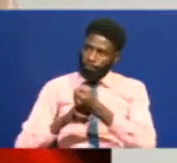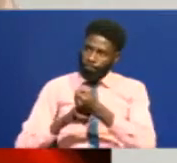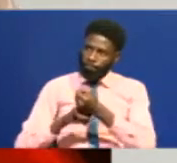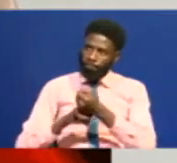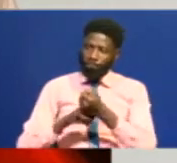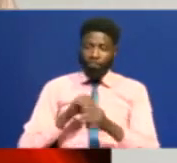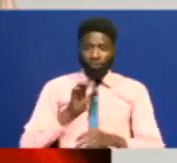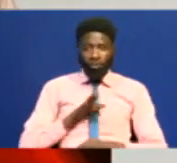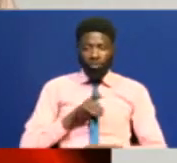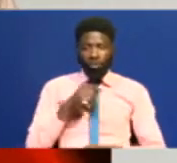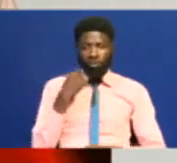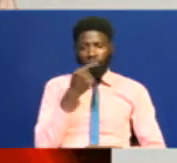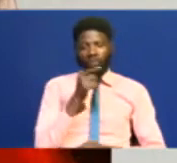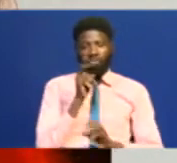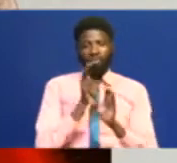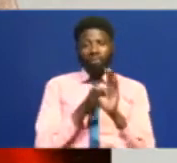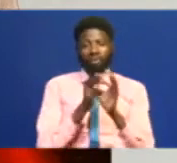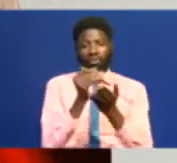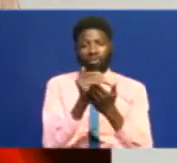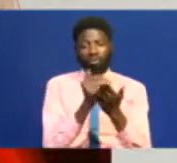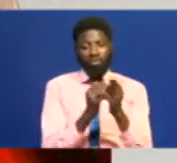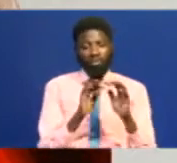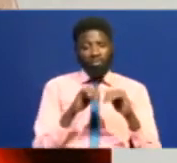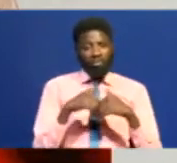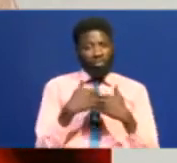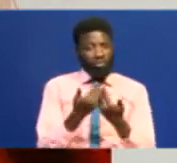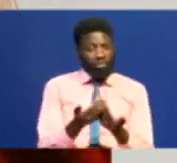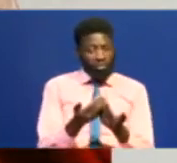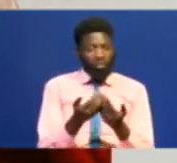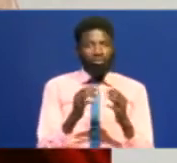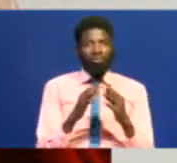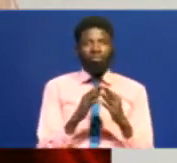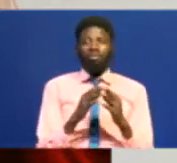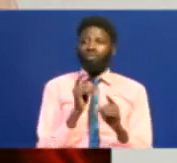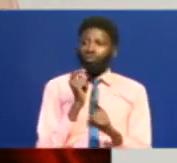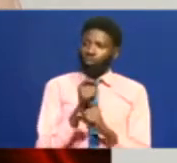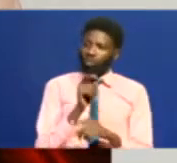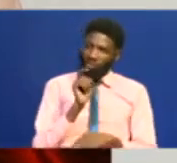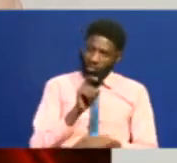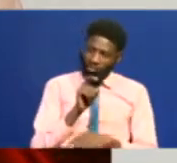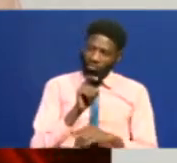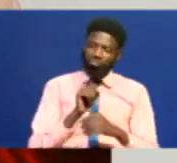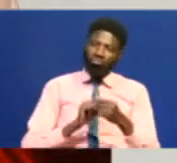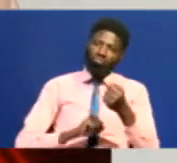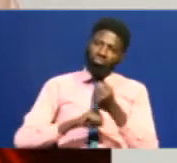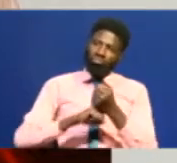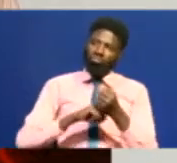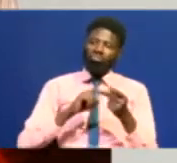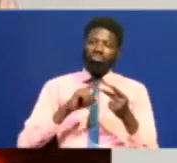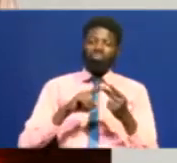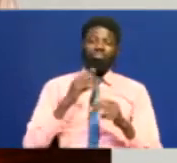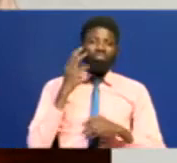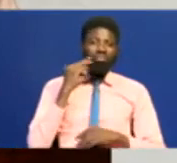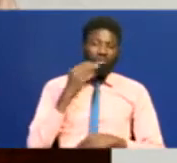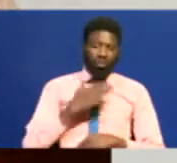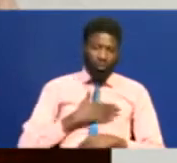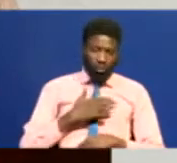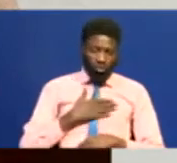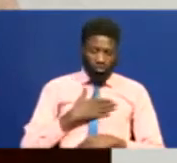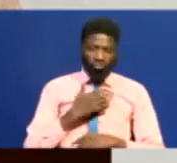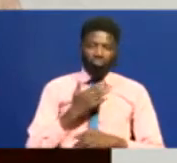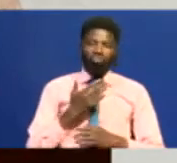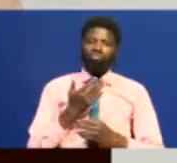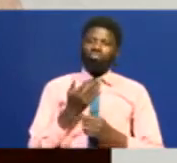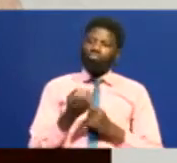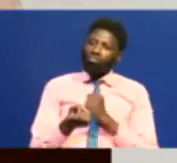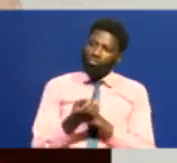we support women who are participating in that program. So by giving them, the tools they need, sharing with them the experiences that we've gone through,